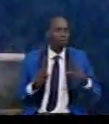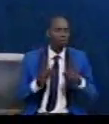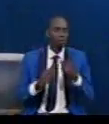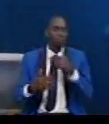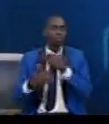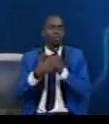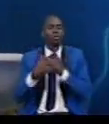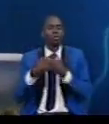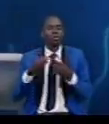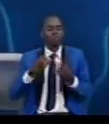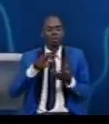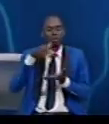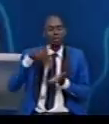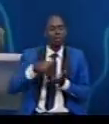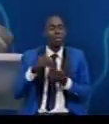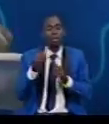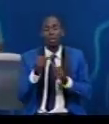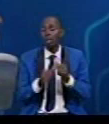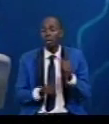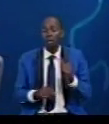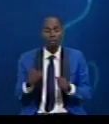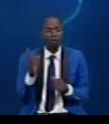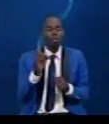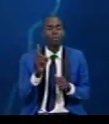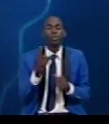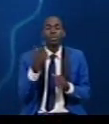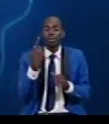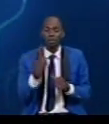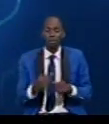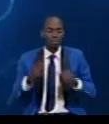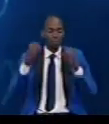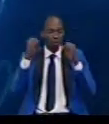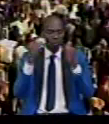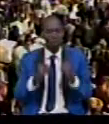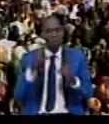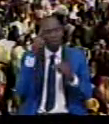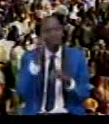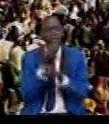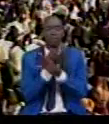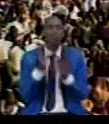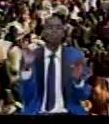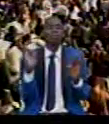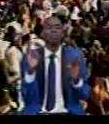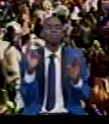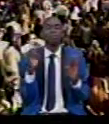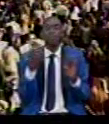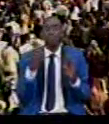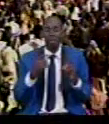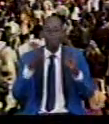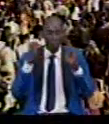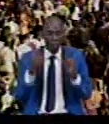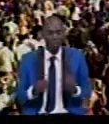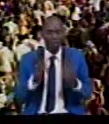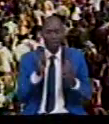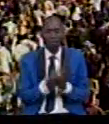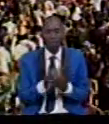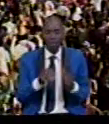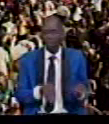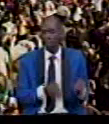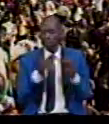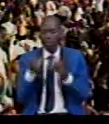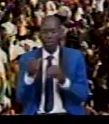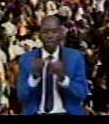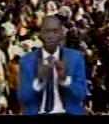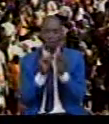the center, everywhere, the power for freedom. The power that sets every